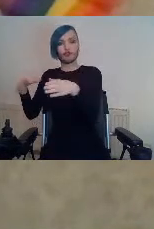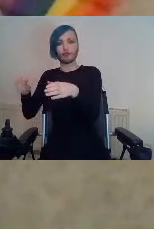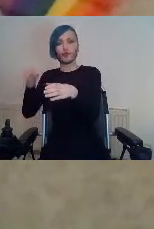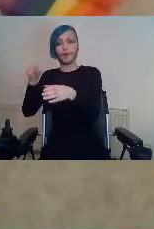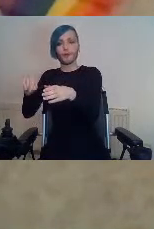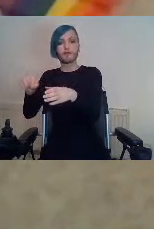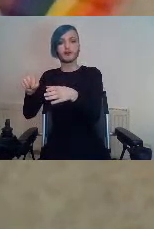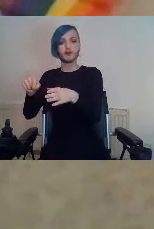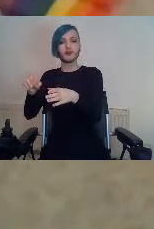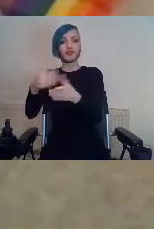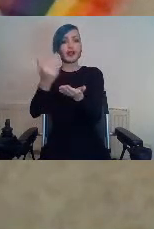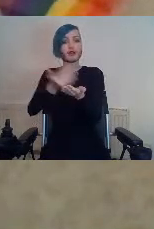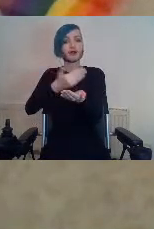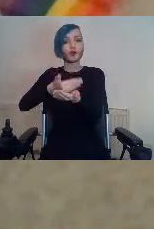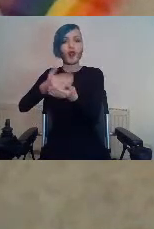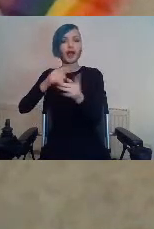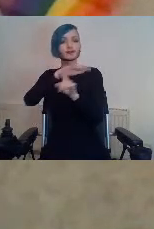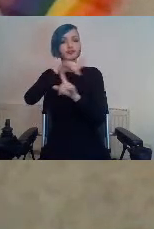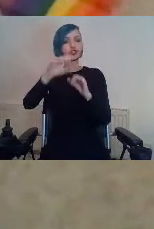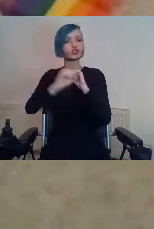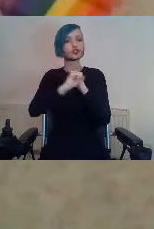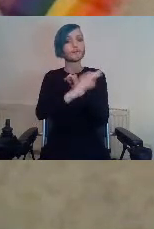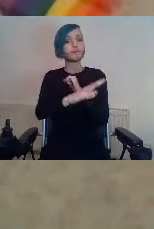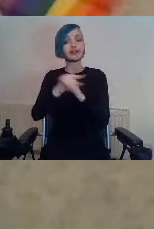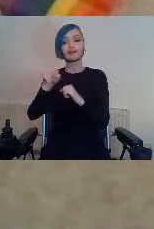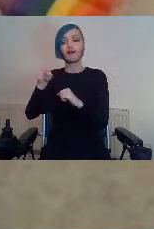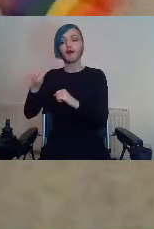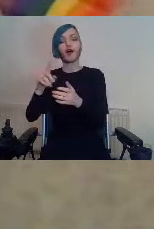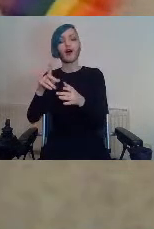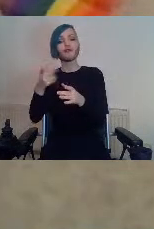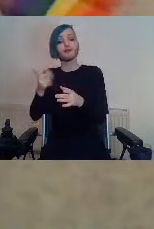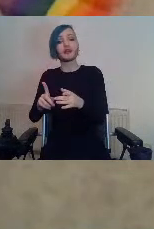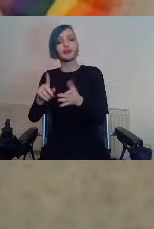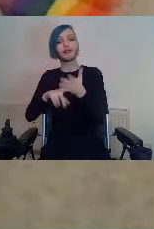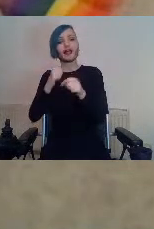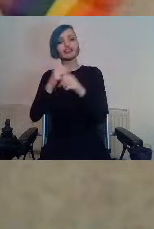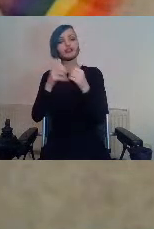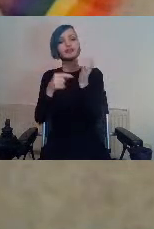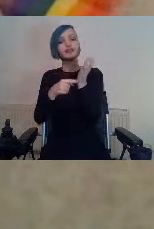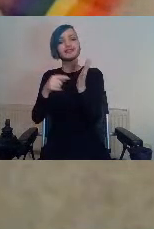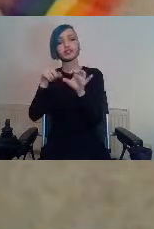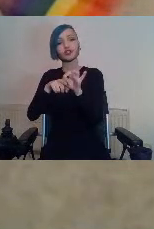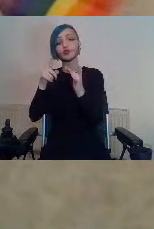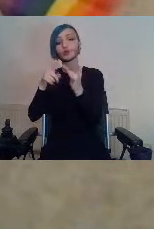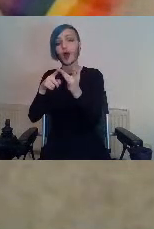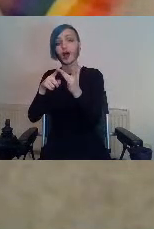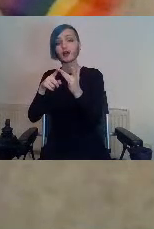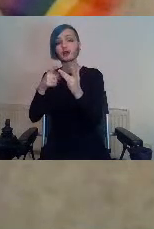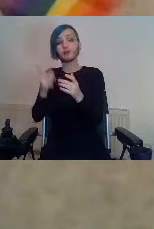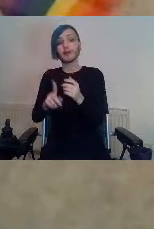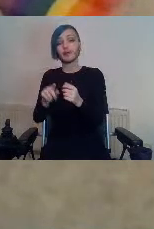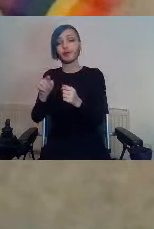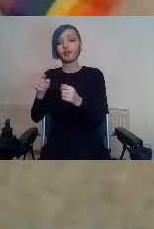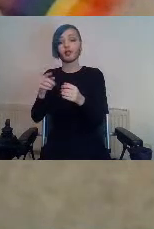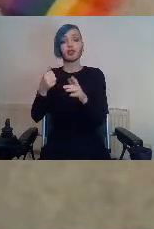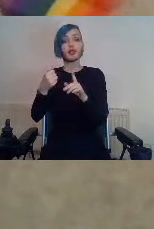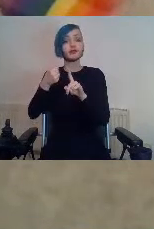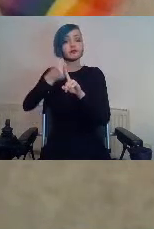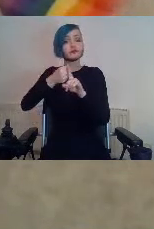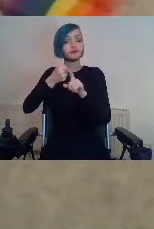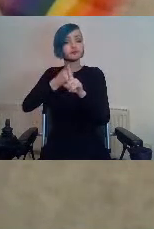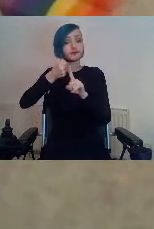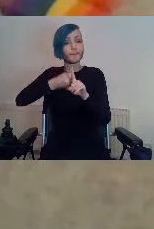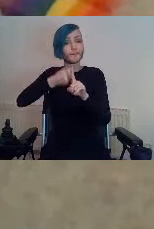LGBTQI plus activists and allies, they posting them in apps, in channels,